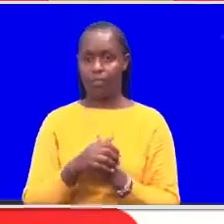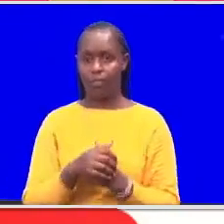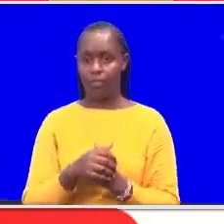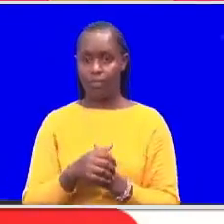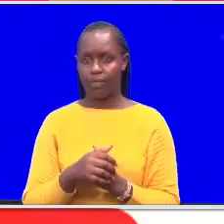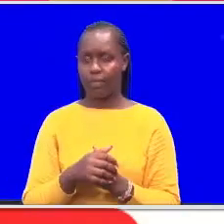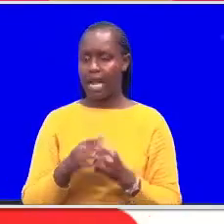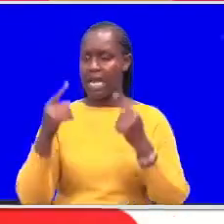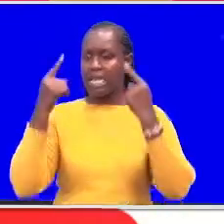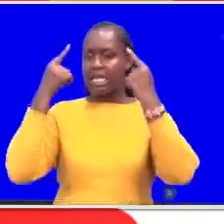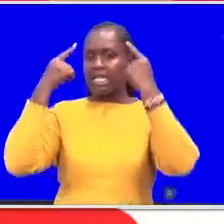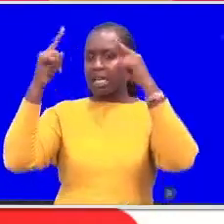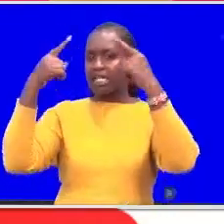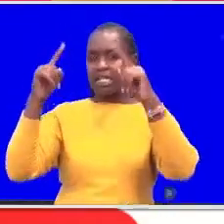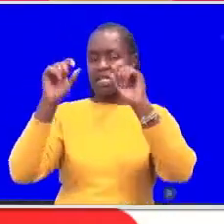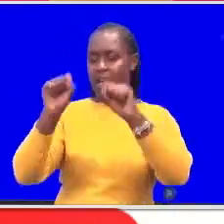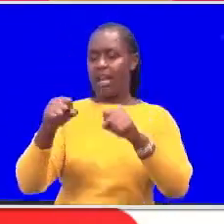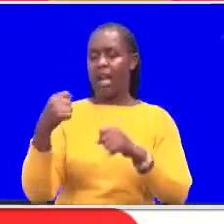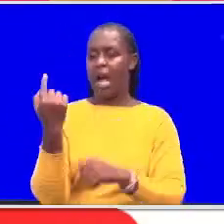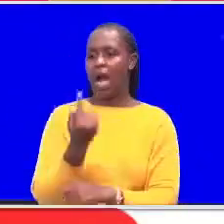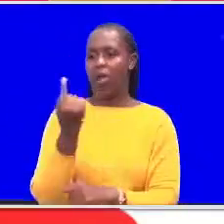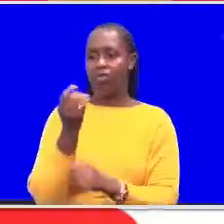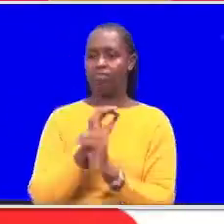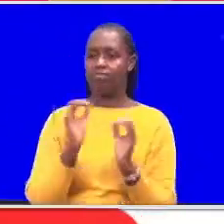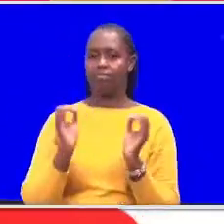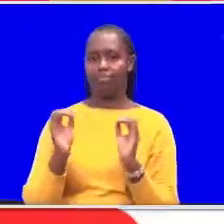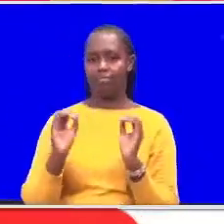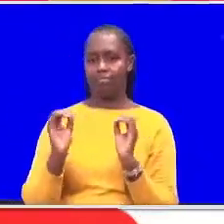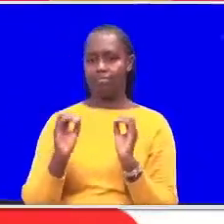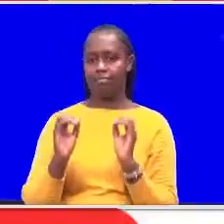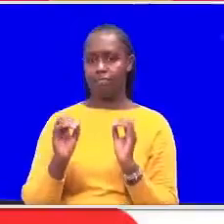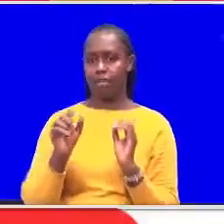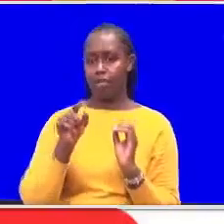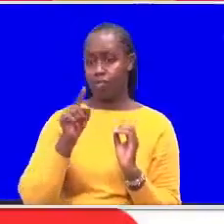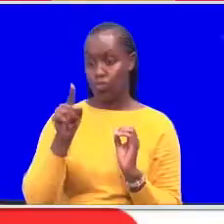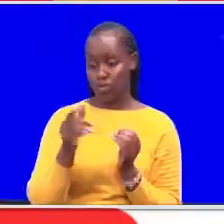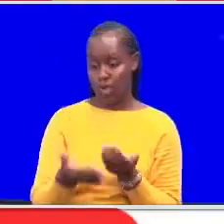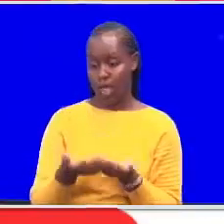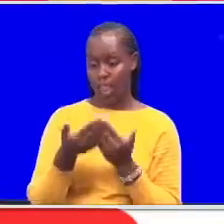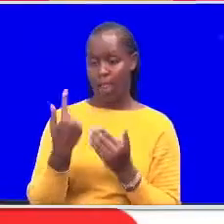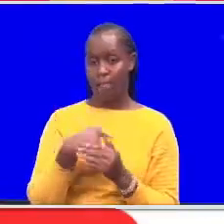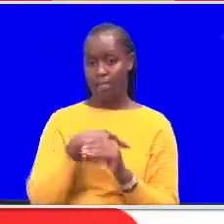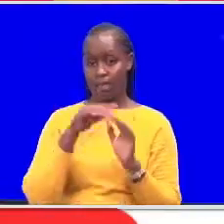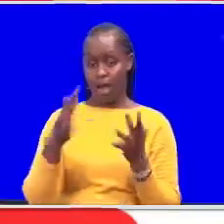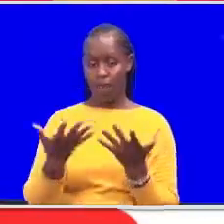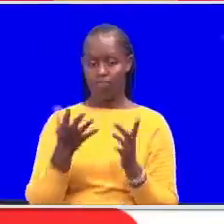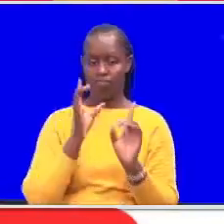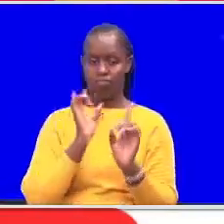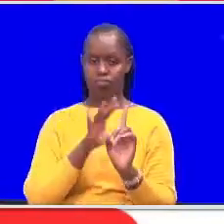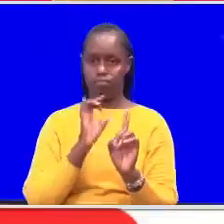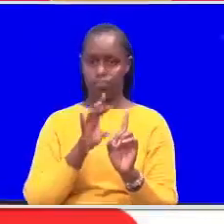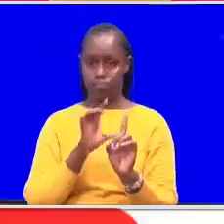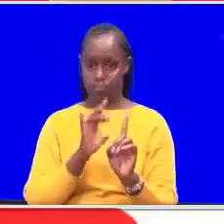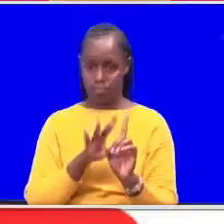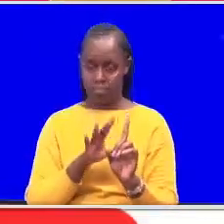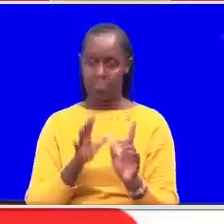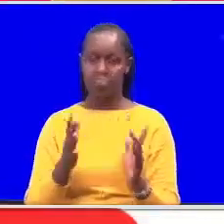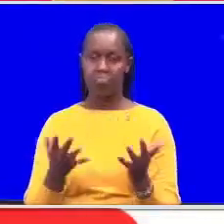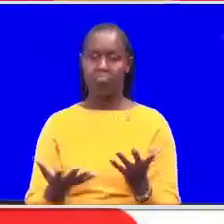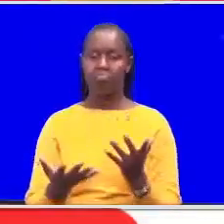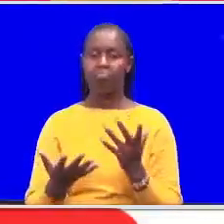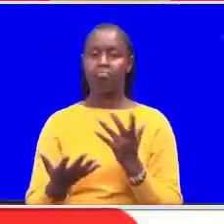Hatuwezi faulu peke yetu. We need you to help us in mentorship, in counseling,